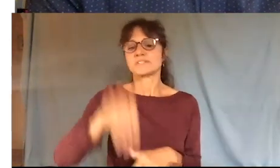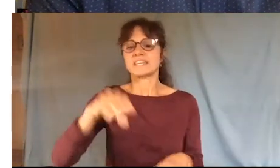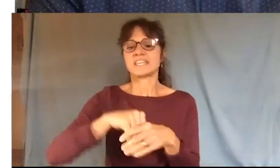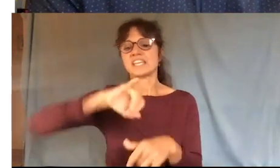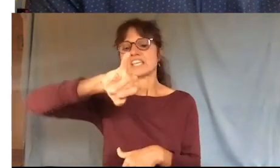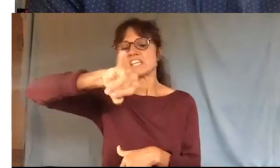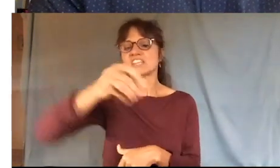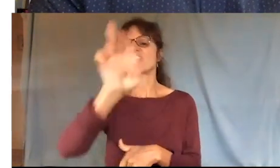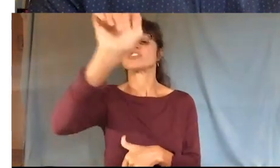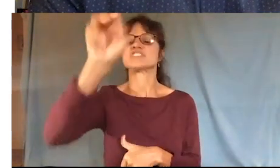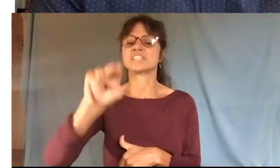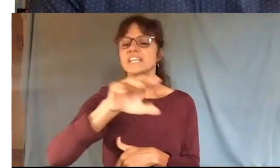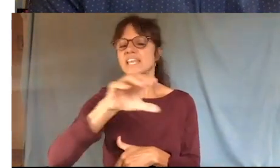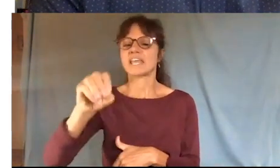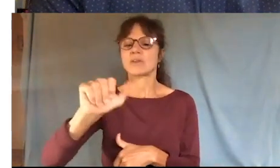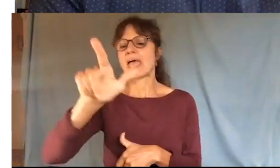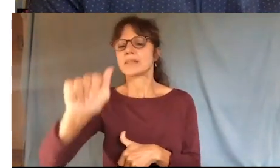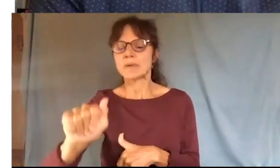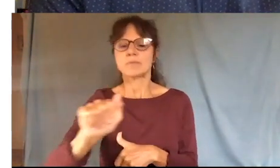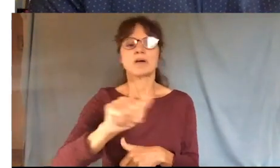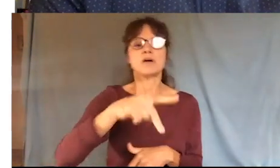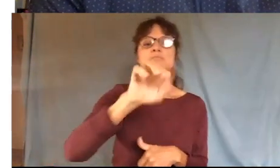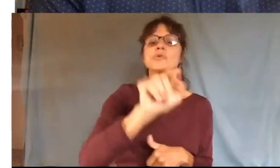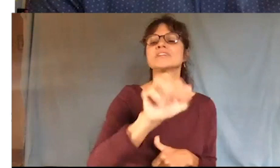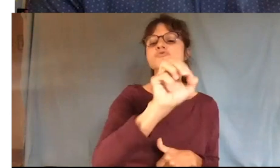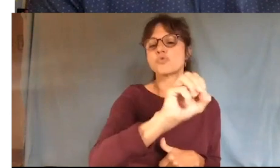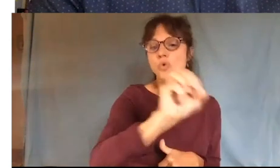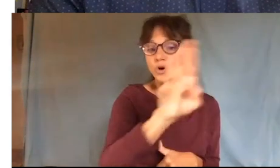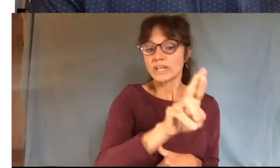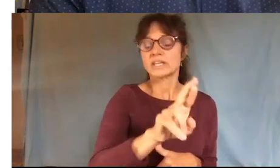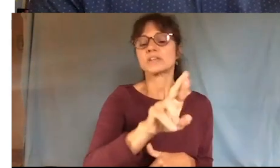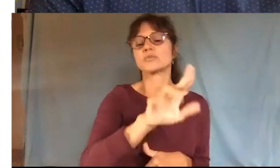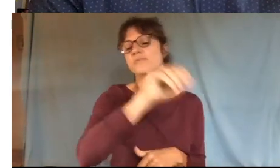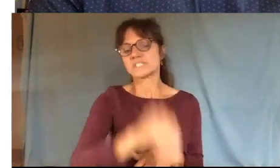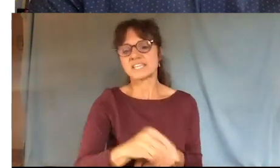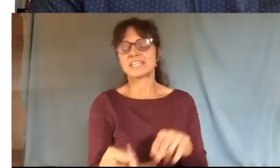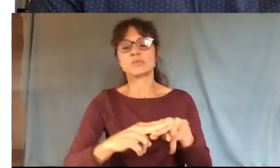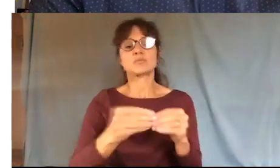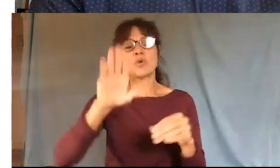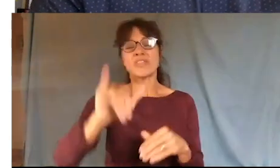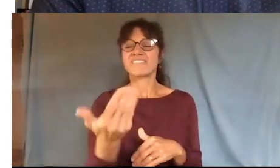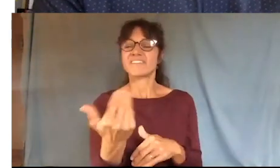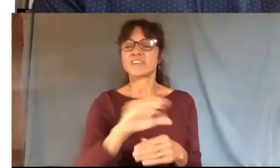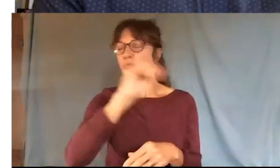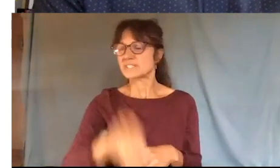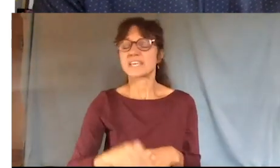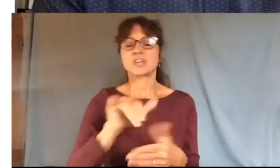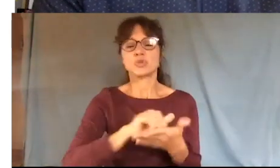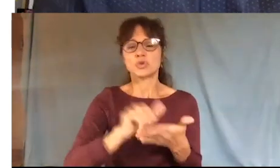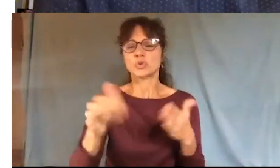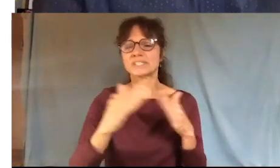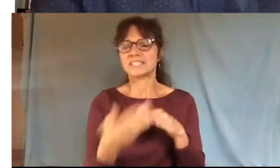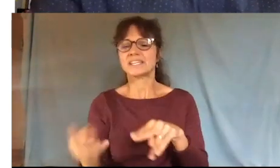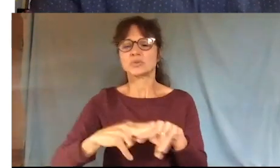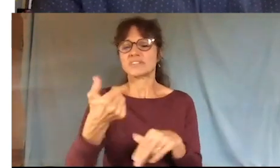Jefferson County, Alabama, Portland, Oregon, over 20%, San Antonio, Texas, an increase of over 15%, New York City, an increase